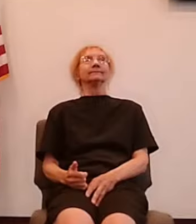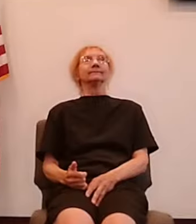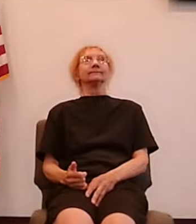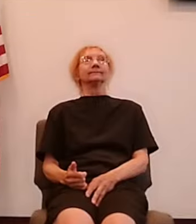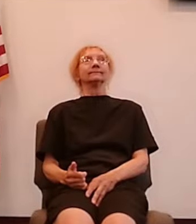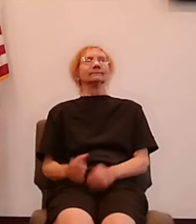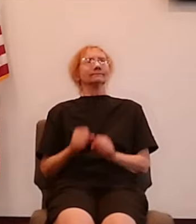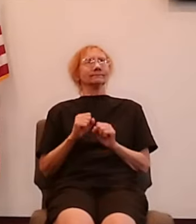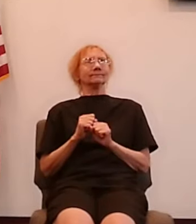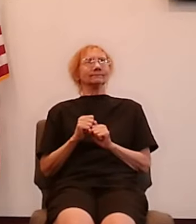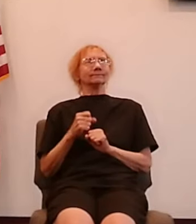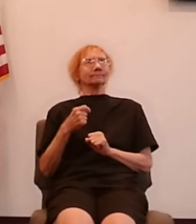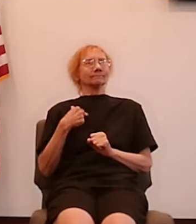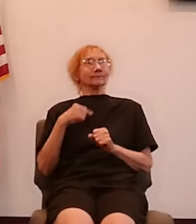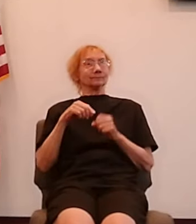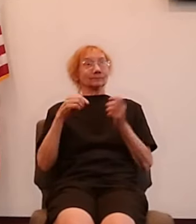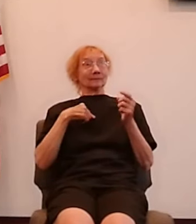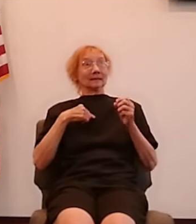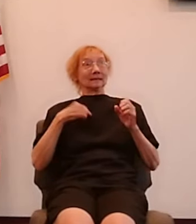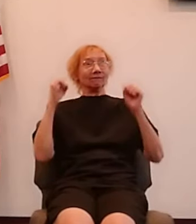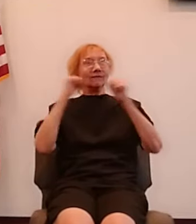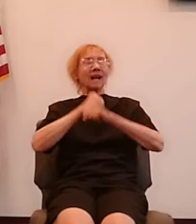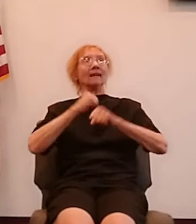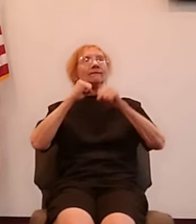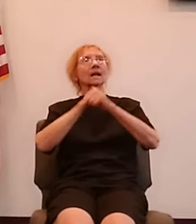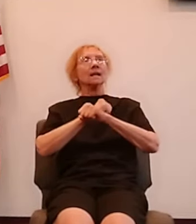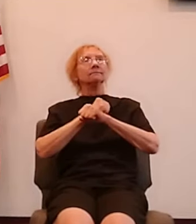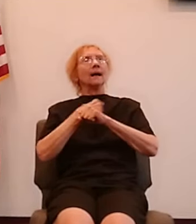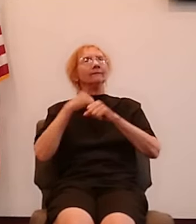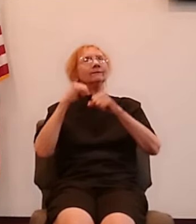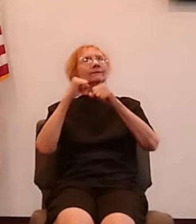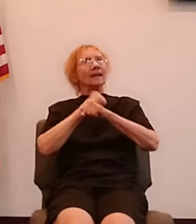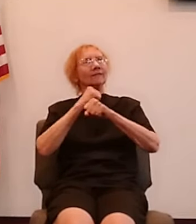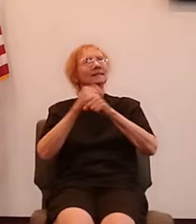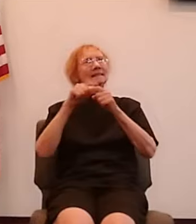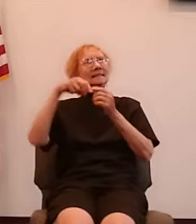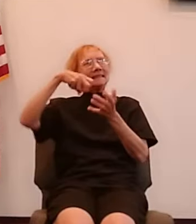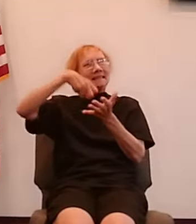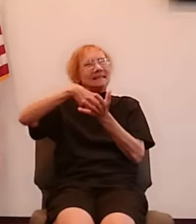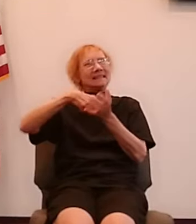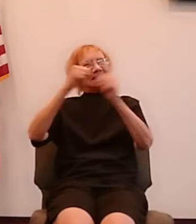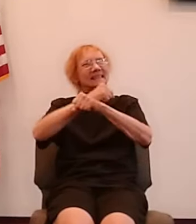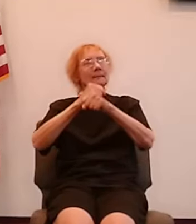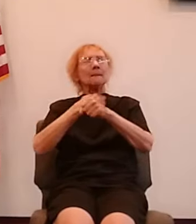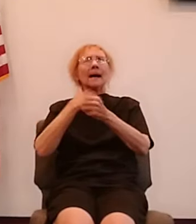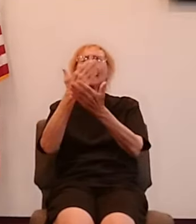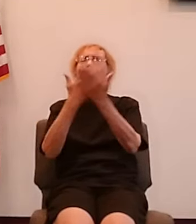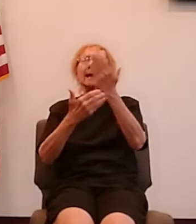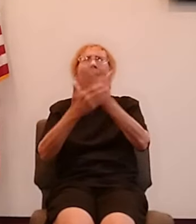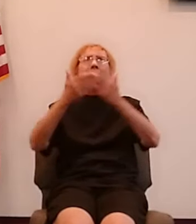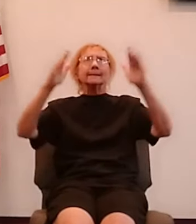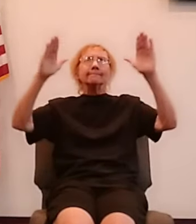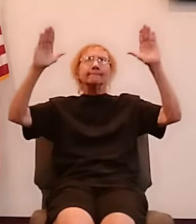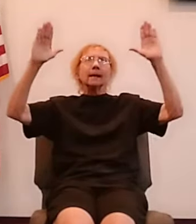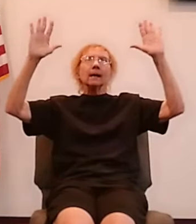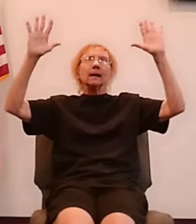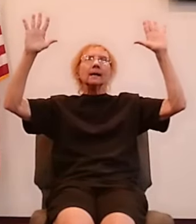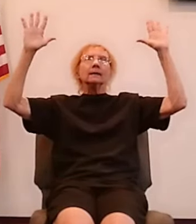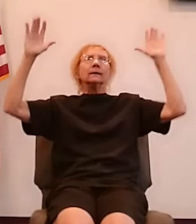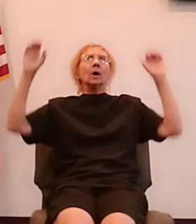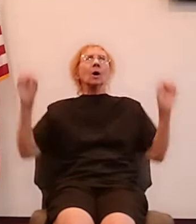So when I'll fight on my knees with my hands lifted high, Oh